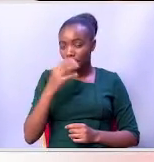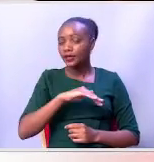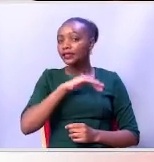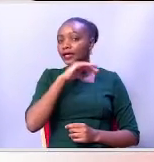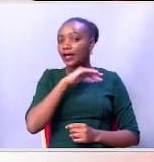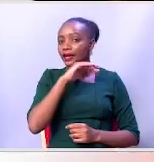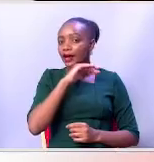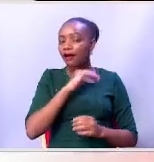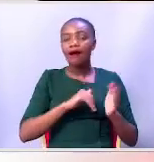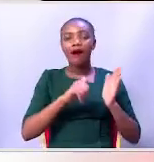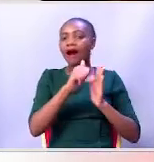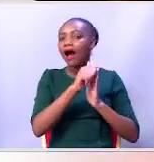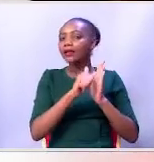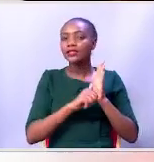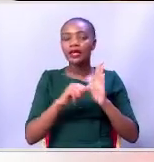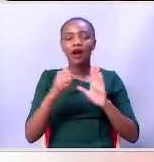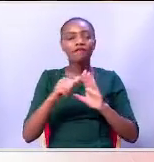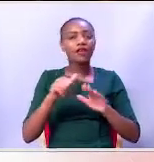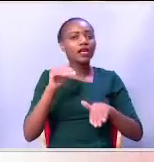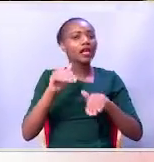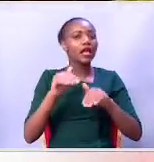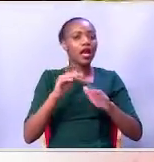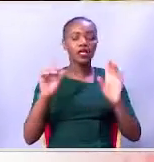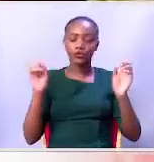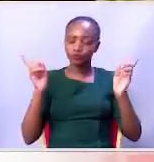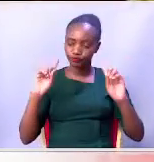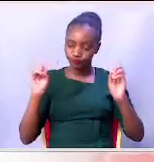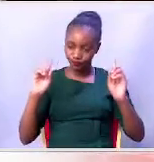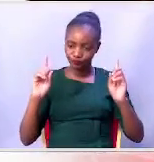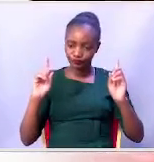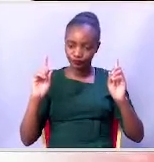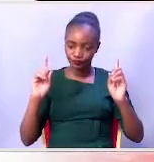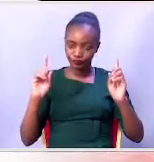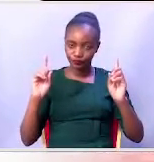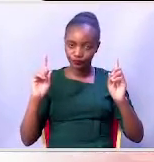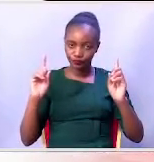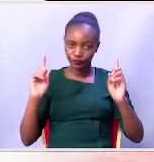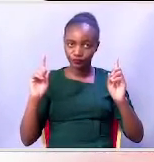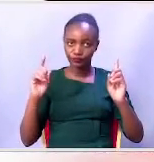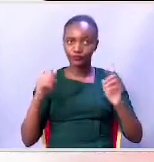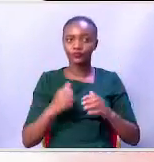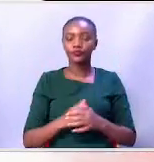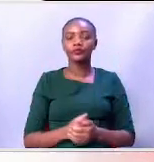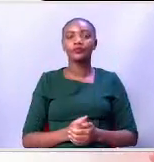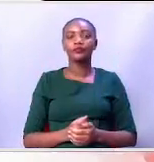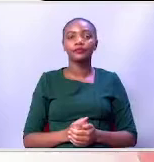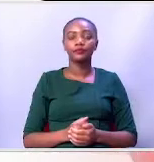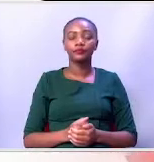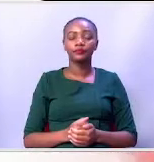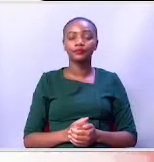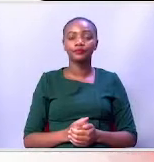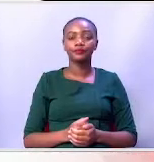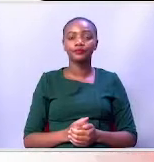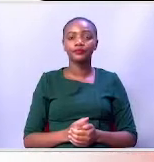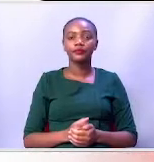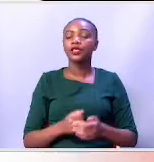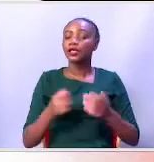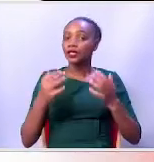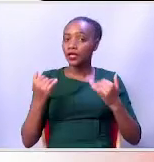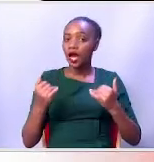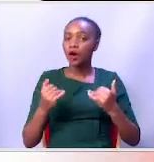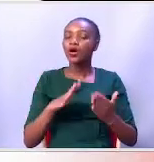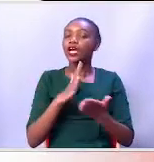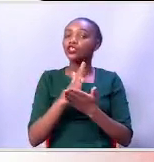election. Baba has already enumerated 4 points, or rather 10 points agenda for this country. Get